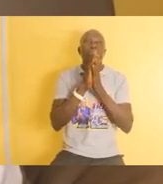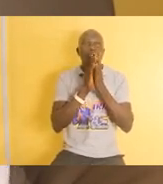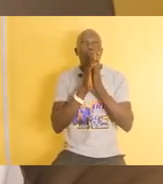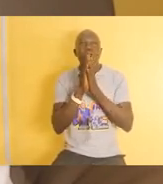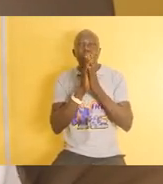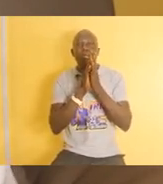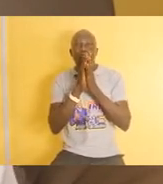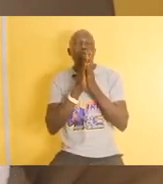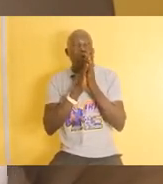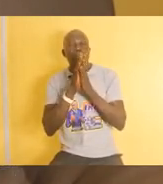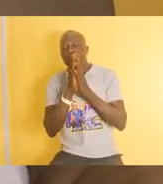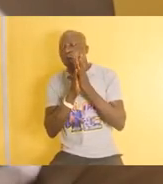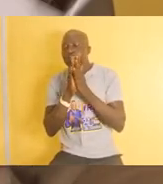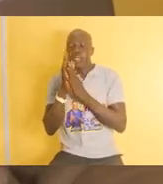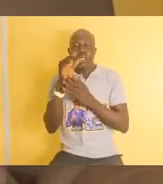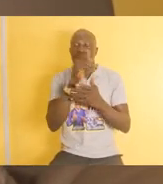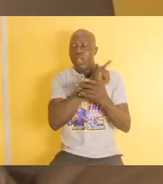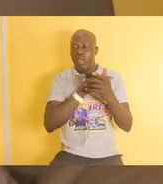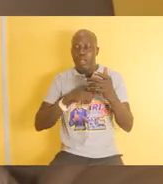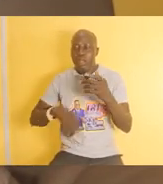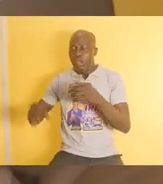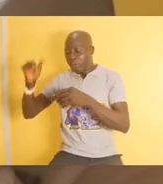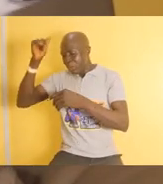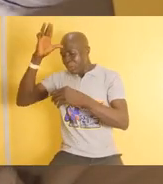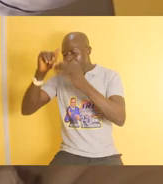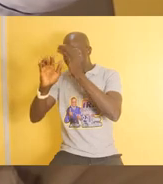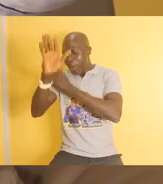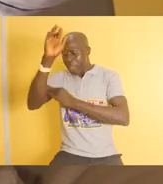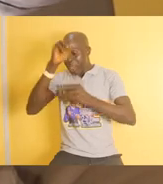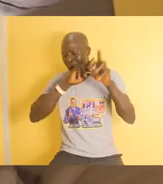jésù olúwa jésù ẹni wà gbogbo ayé wà